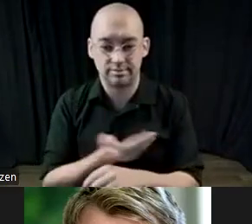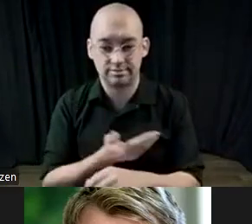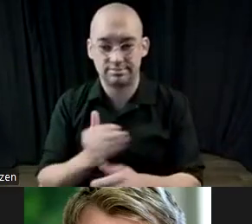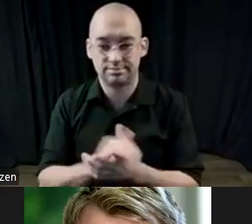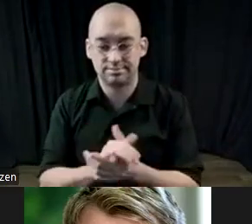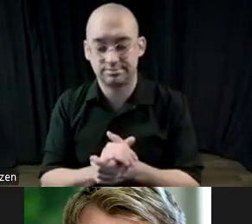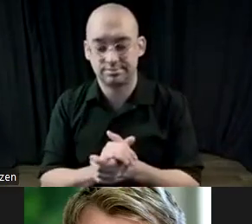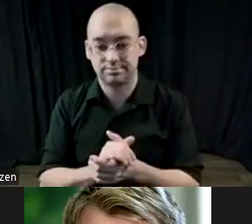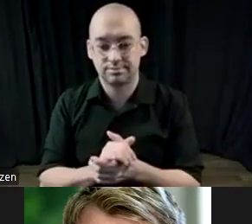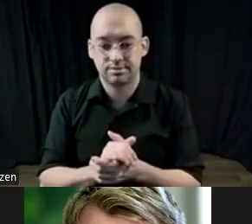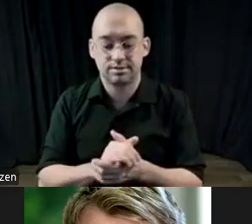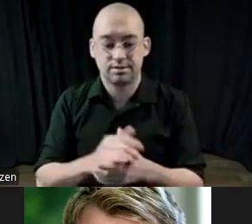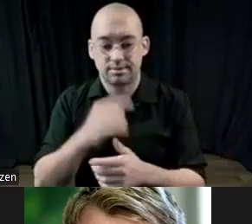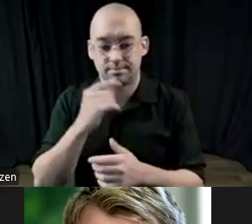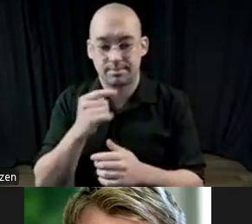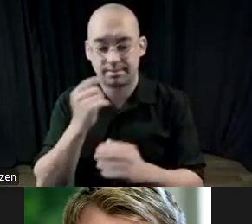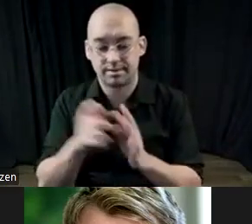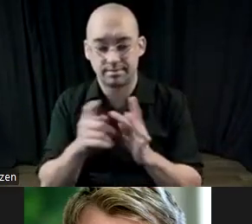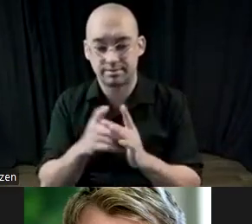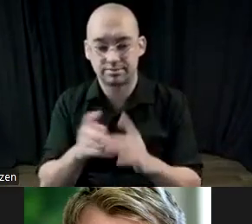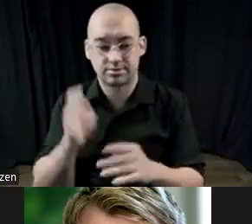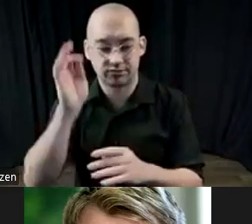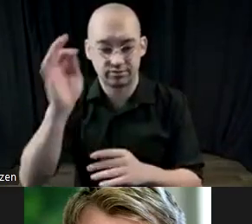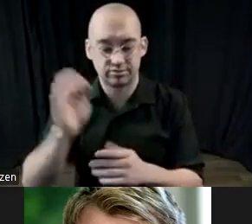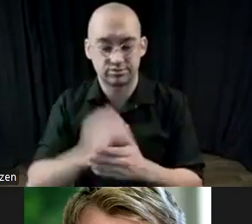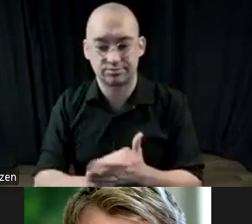in the public comments in the future. All right.